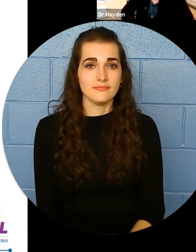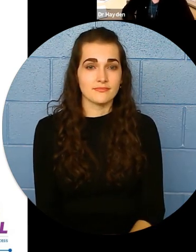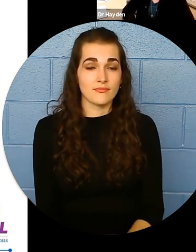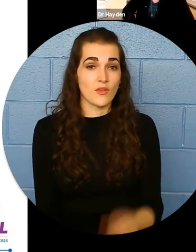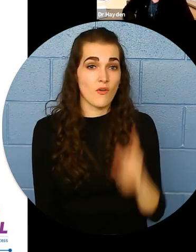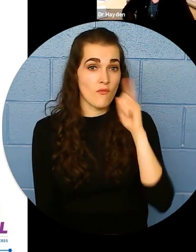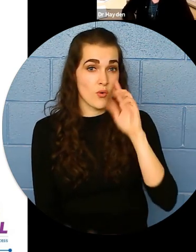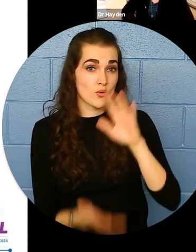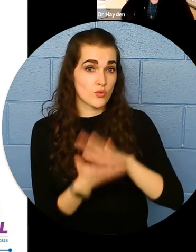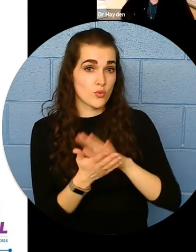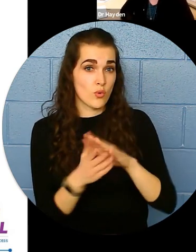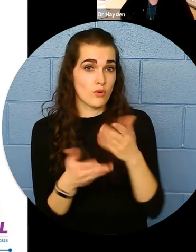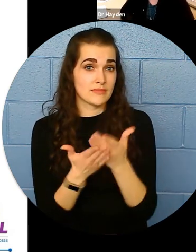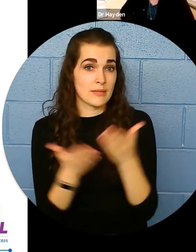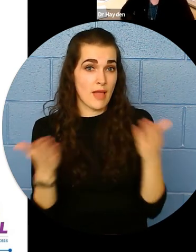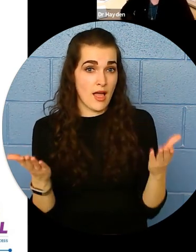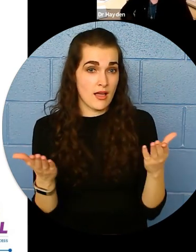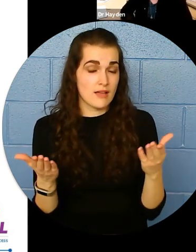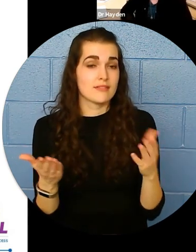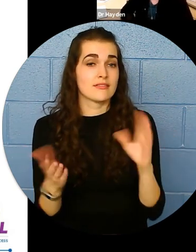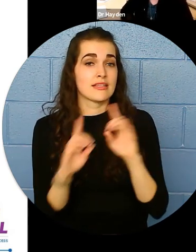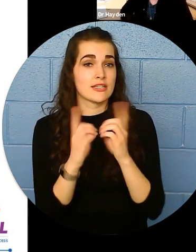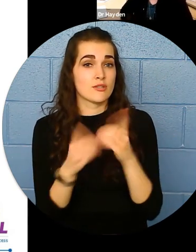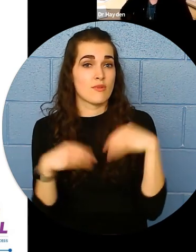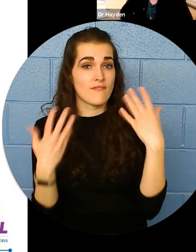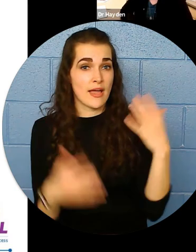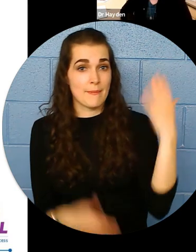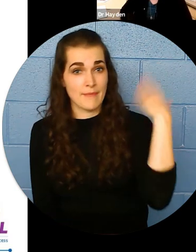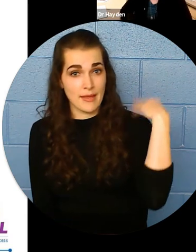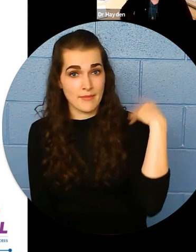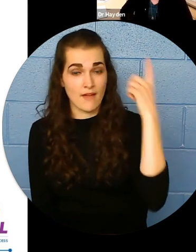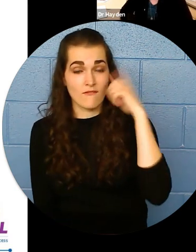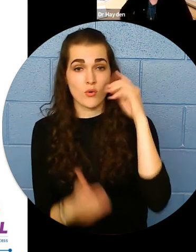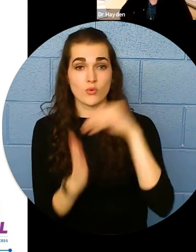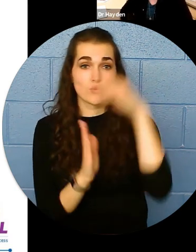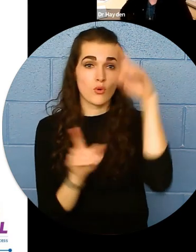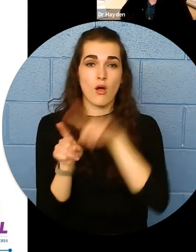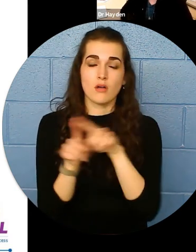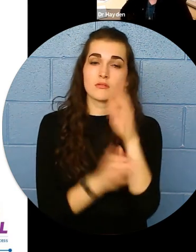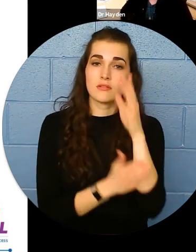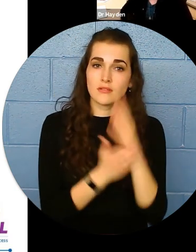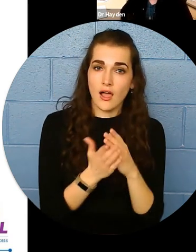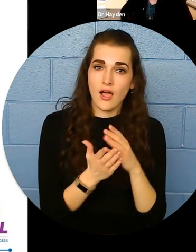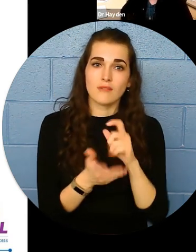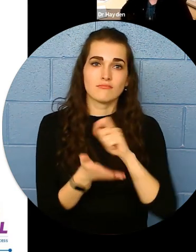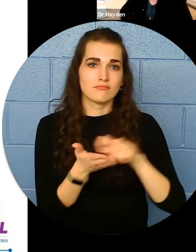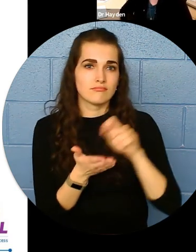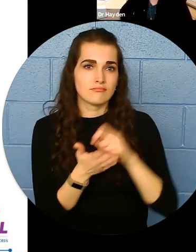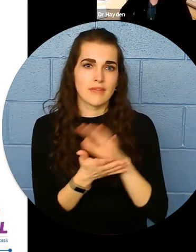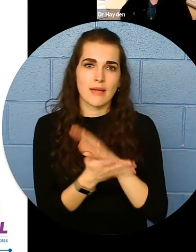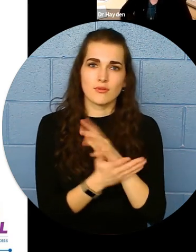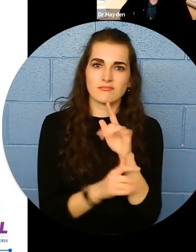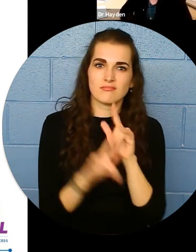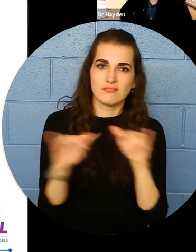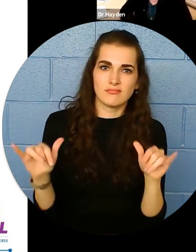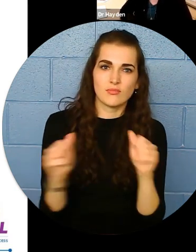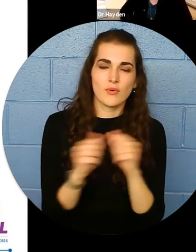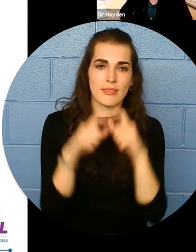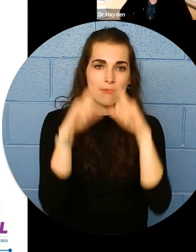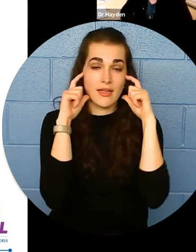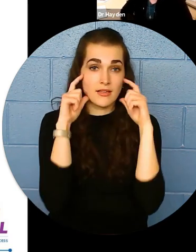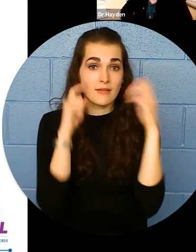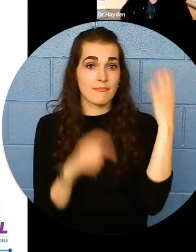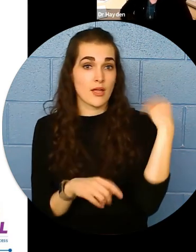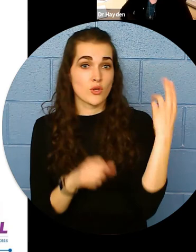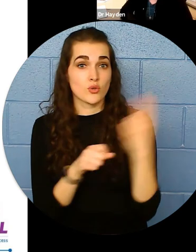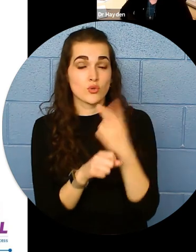For our school supplies, the district, as we noted, is providing book bags for students along with some school supplies and cloth masks. The book bag can be used